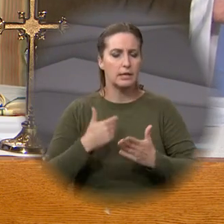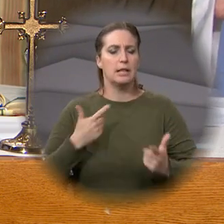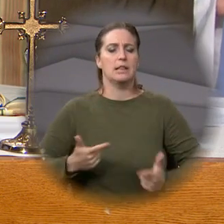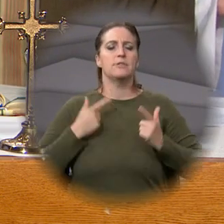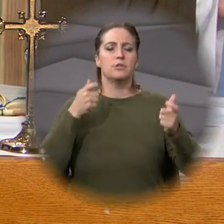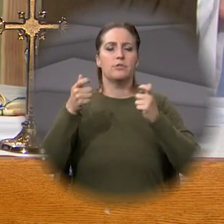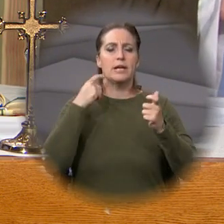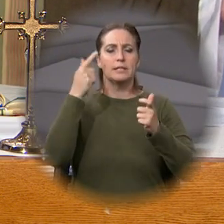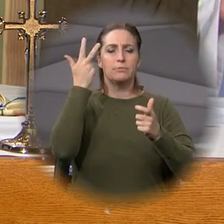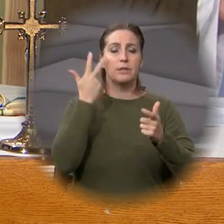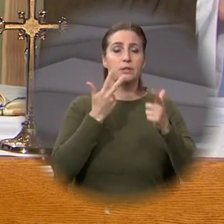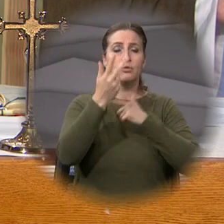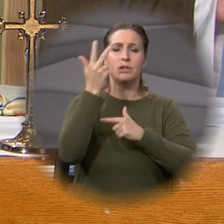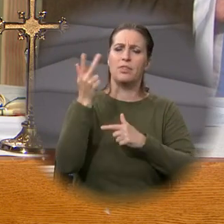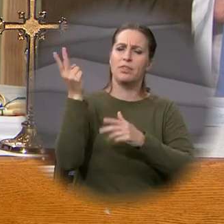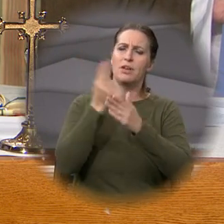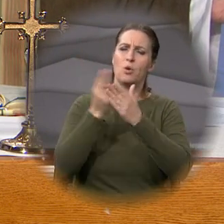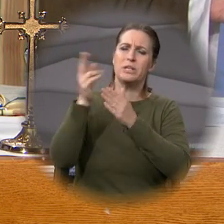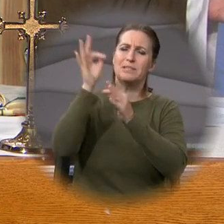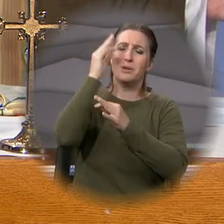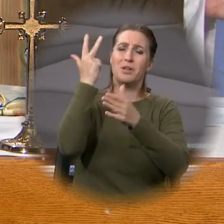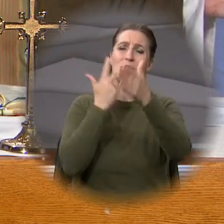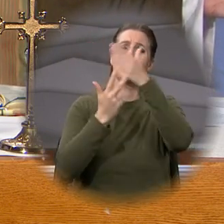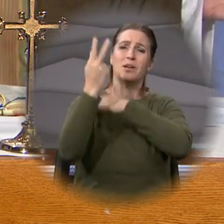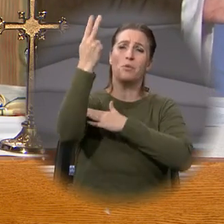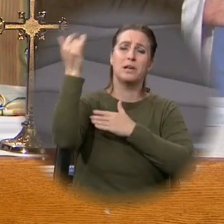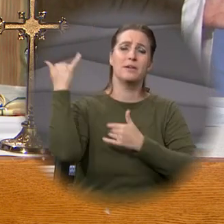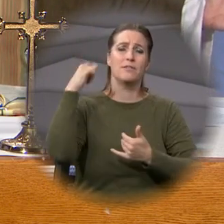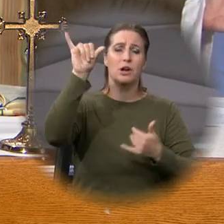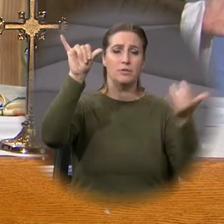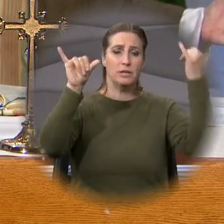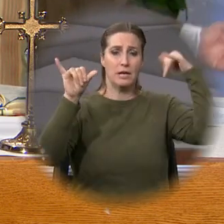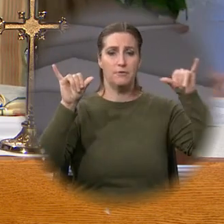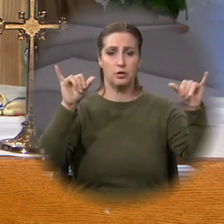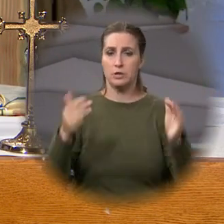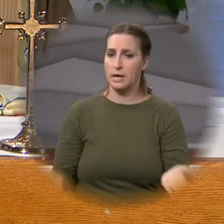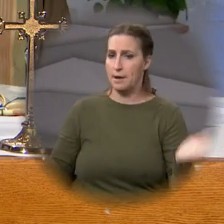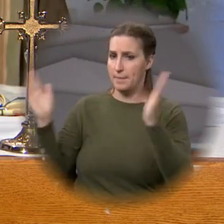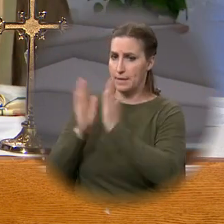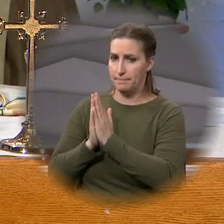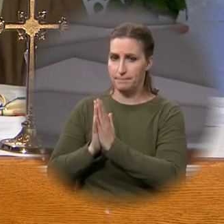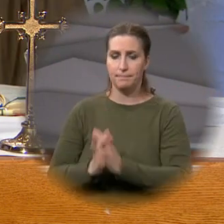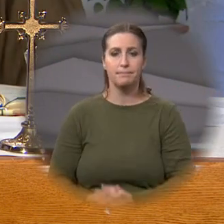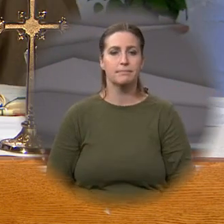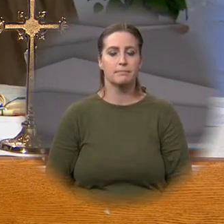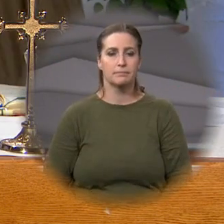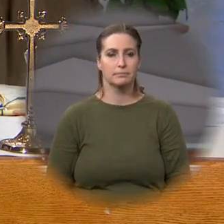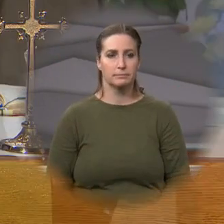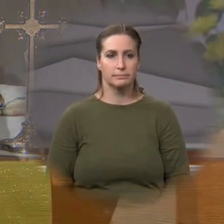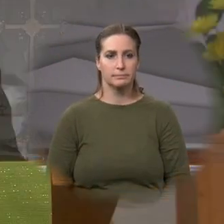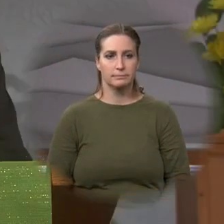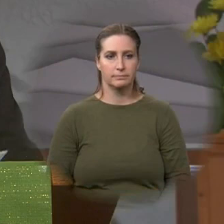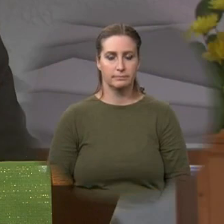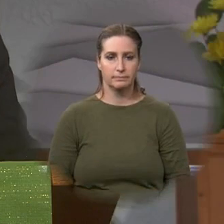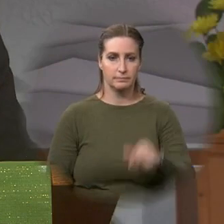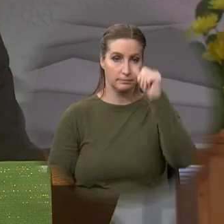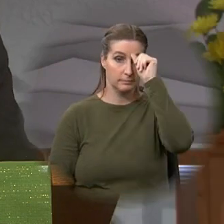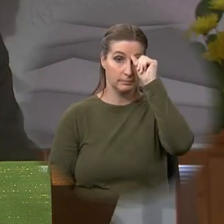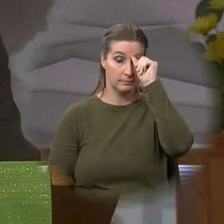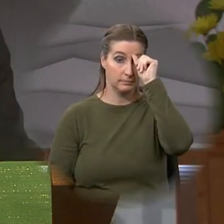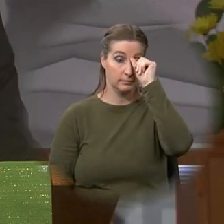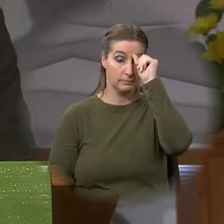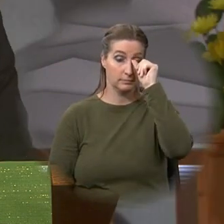lives and reigns with you in the unity of the Holy Spirit, God, forever and ever. Amen. Amen.